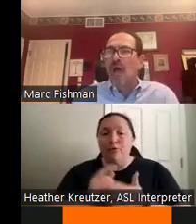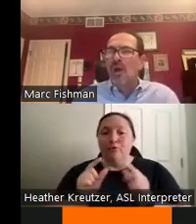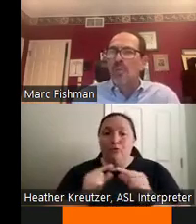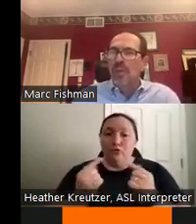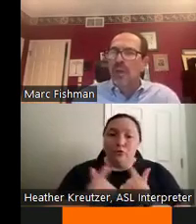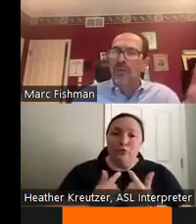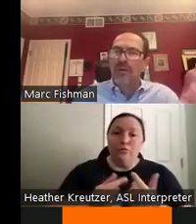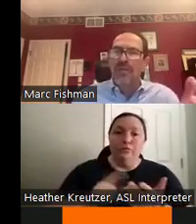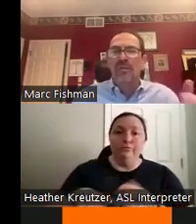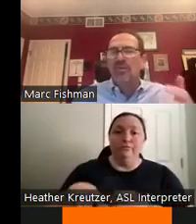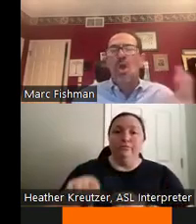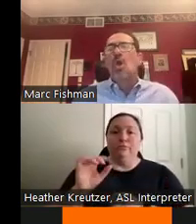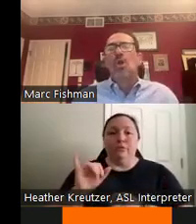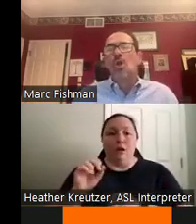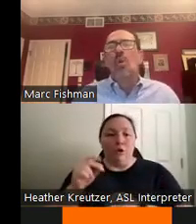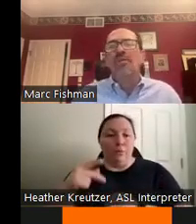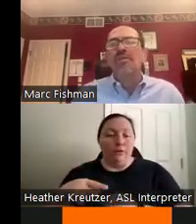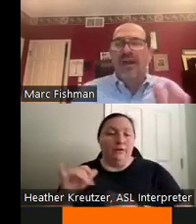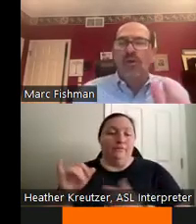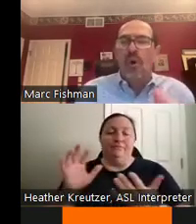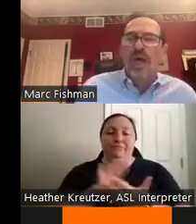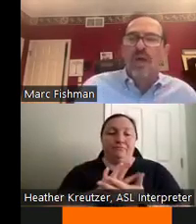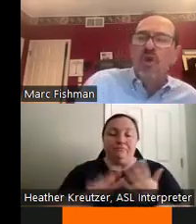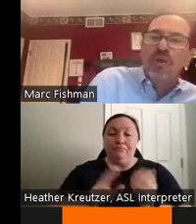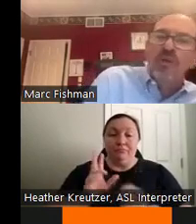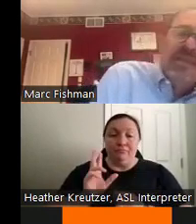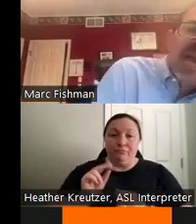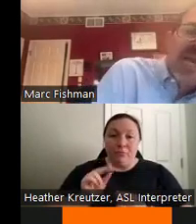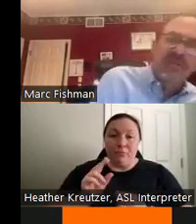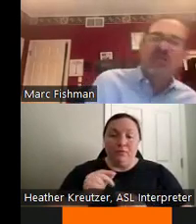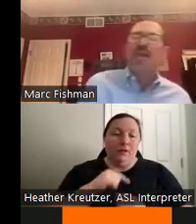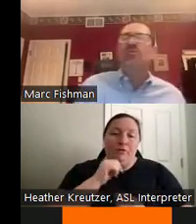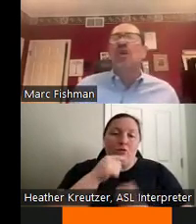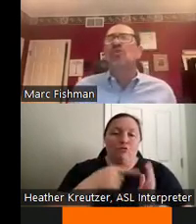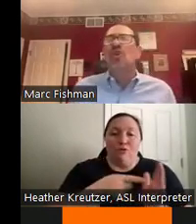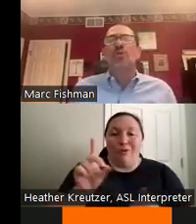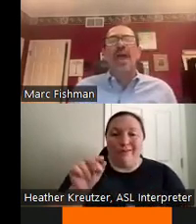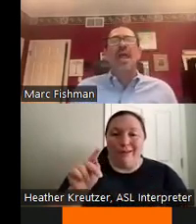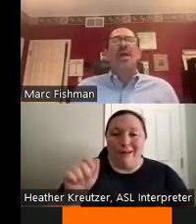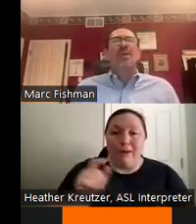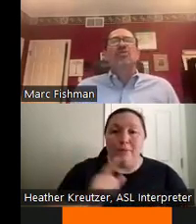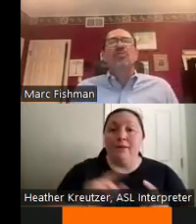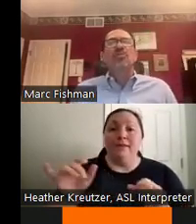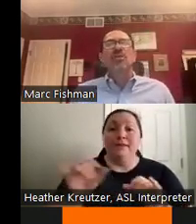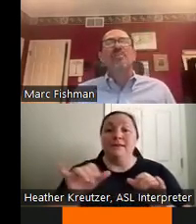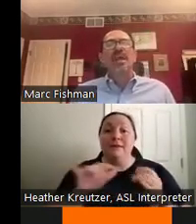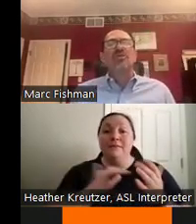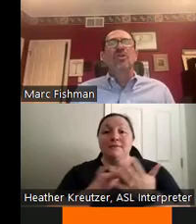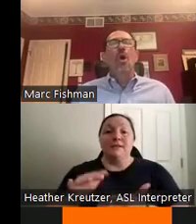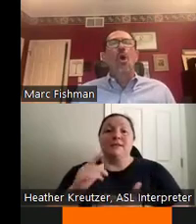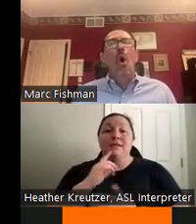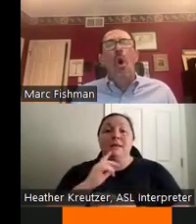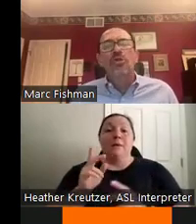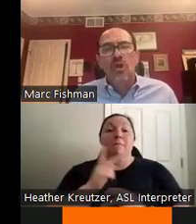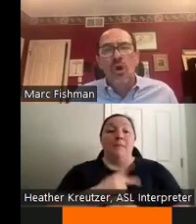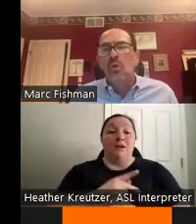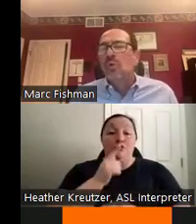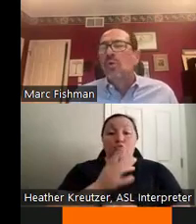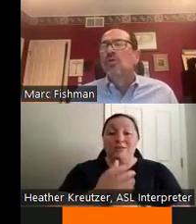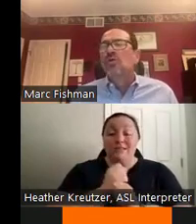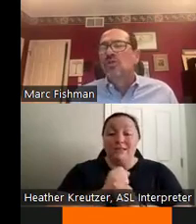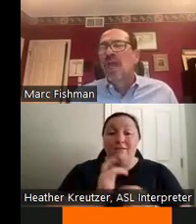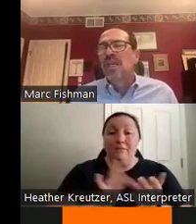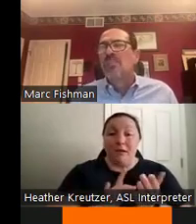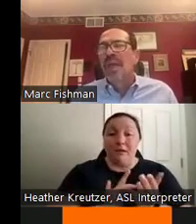OP, IOP, other kinds of things. No, in fact, although I'm not showing you that data, the same study showed that patients that received medicine